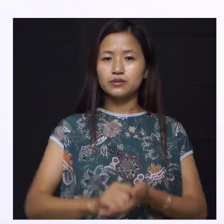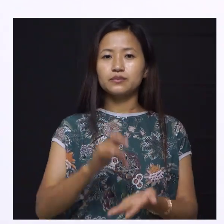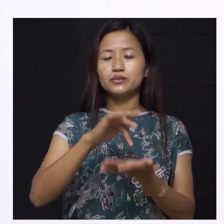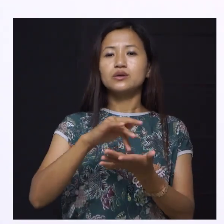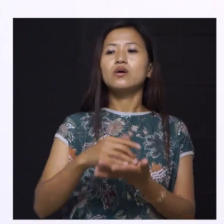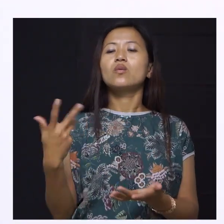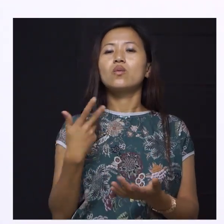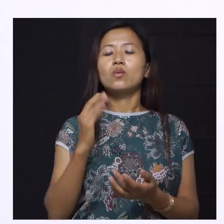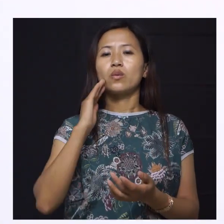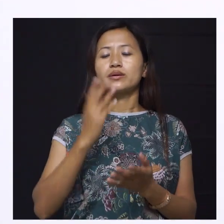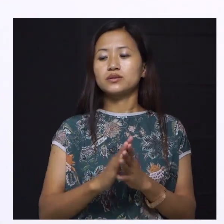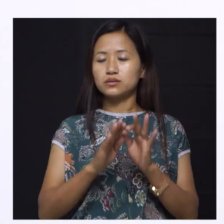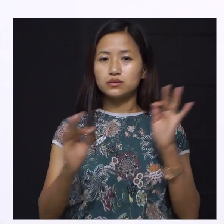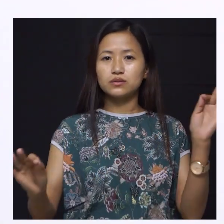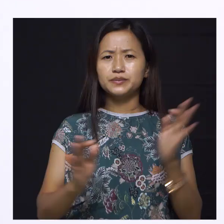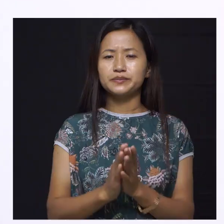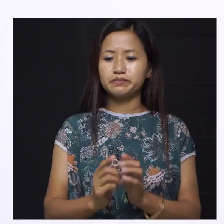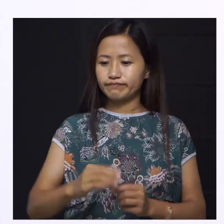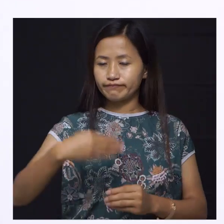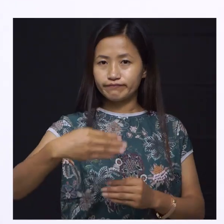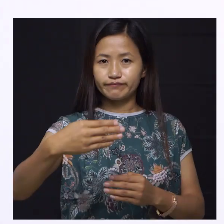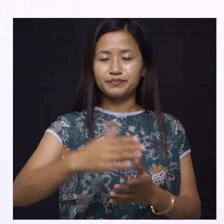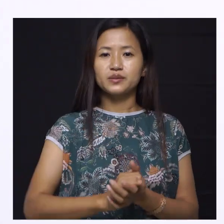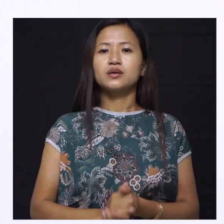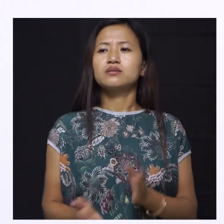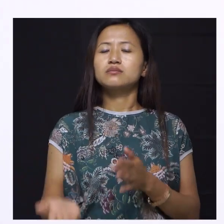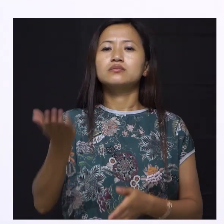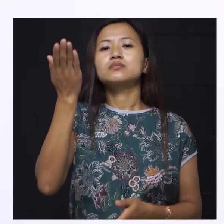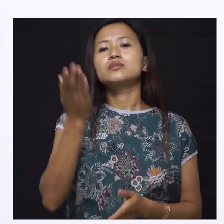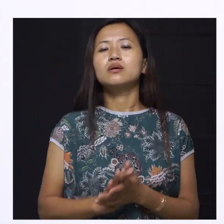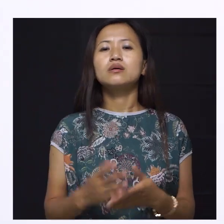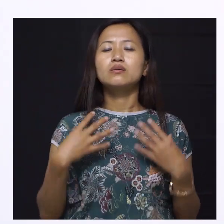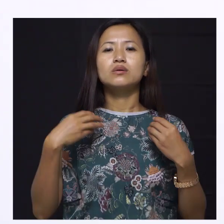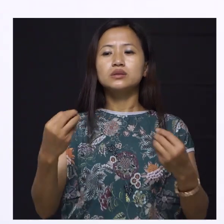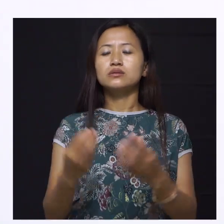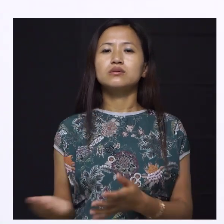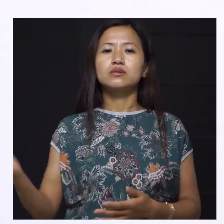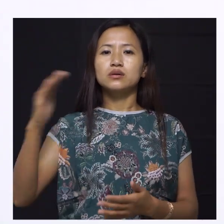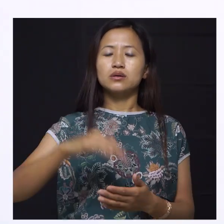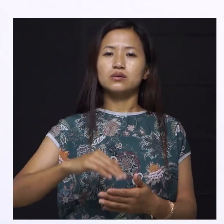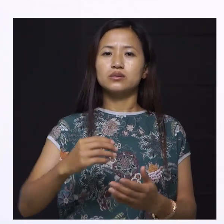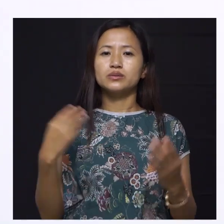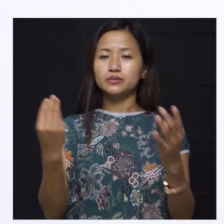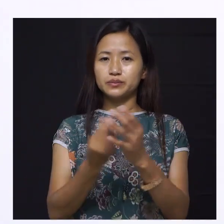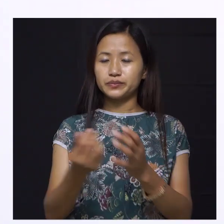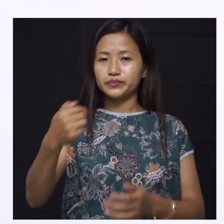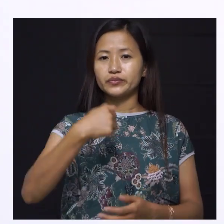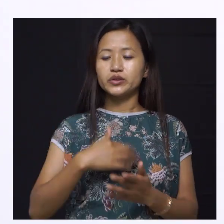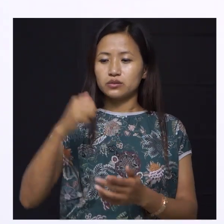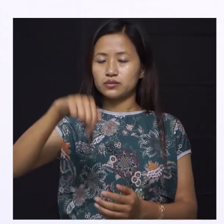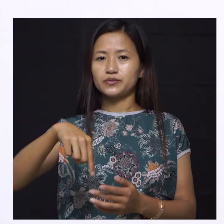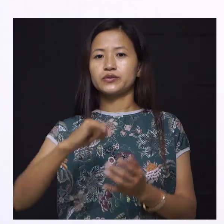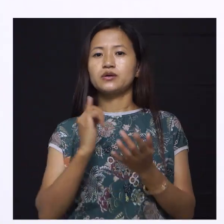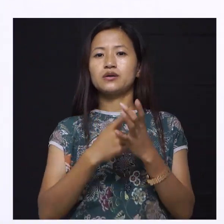story proceeds, the interest will not reach its height. So I want all of you to come along with me and go to Ireland for